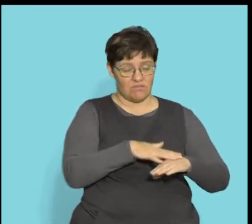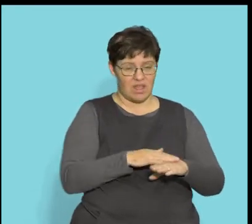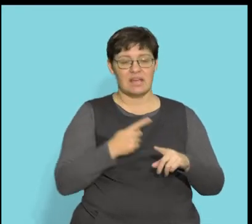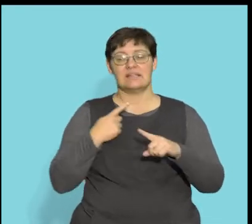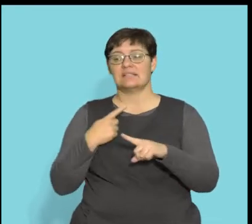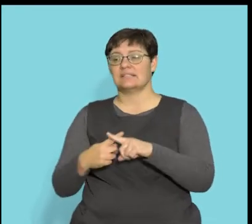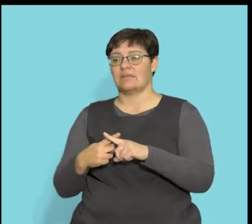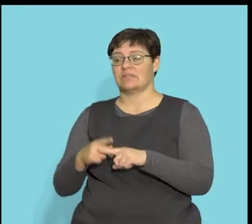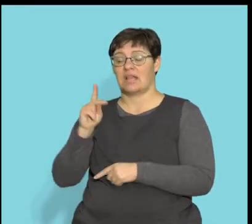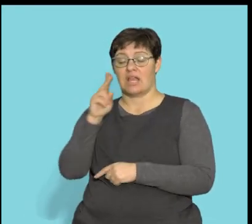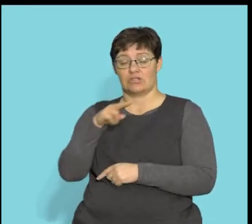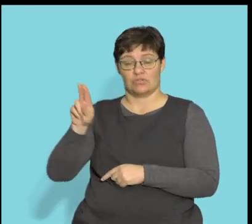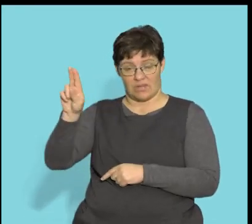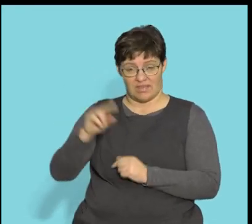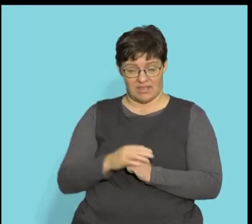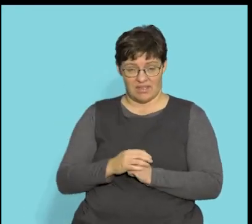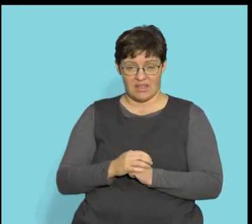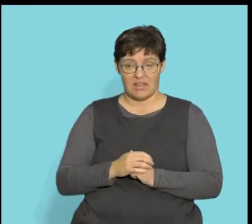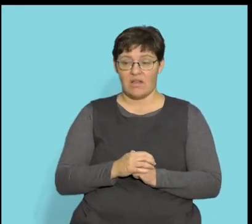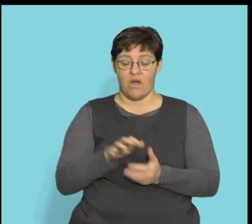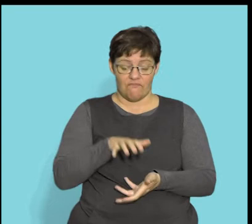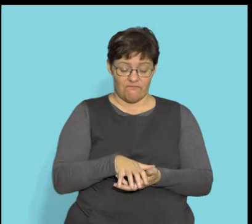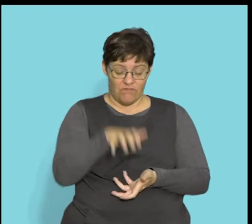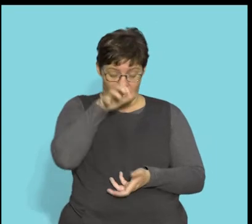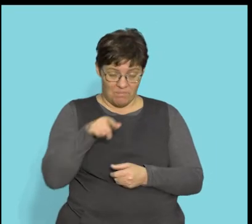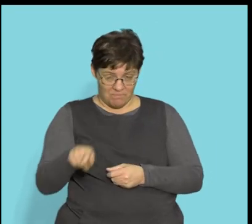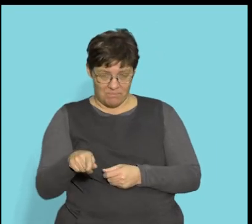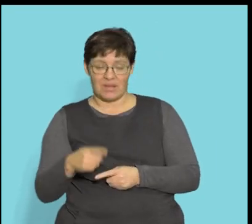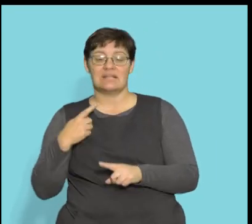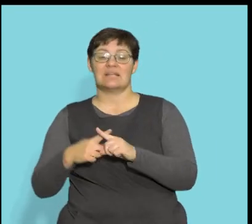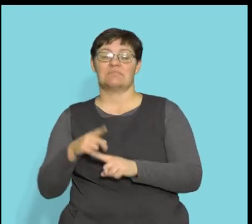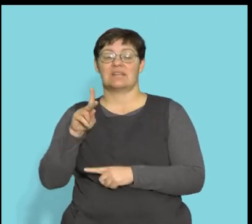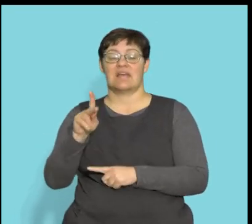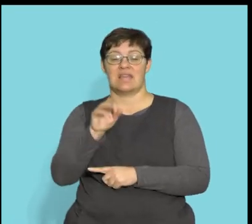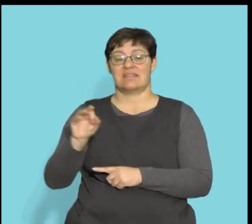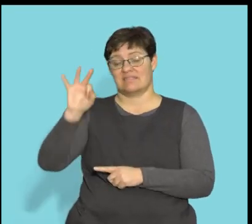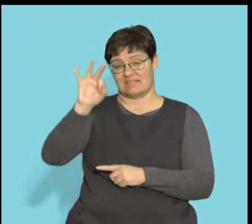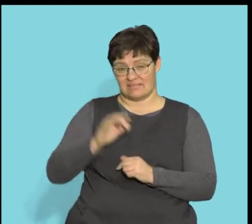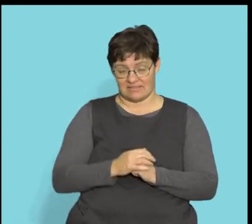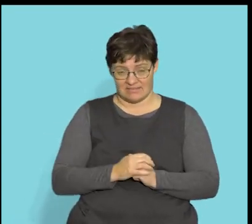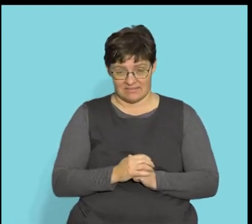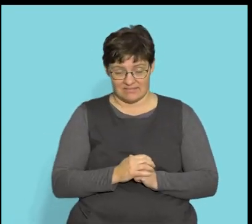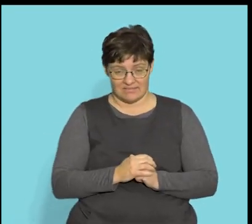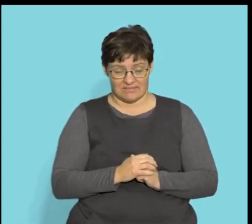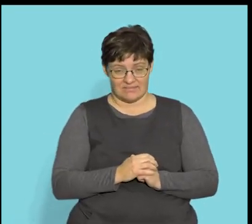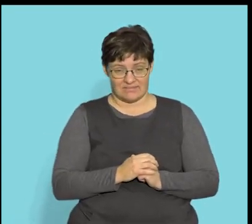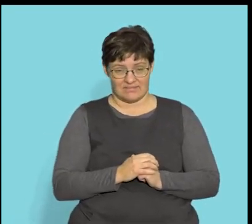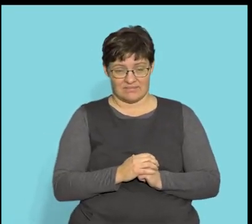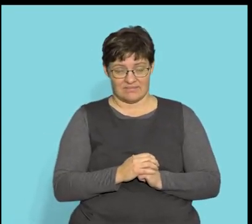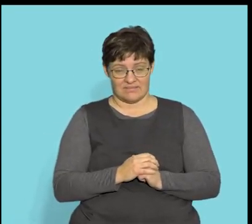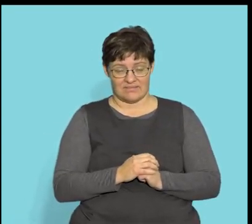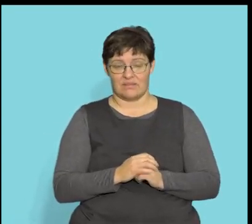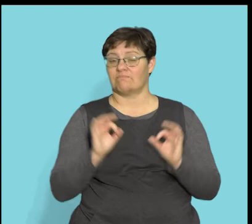surface area will be multiplied by k squared and that the volume will be multiplied by